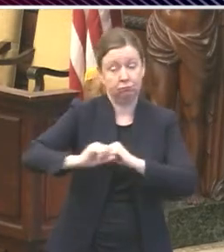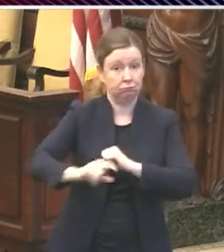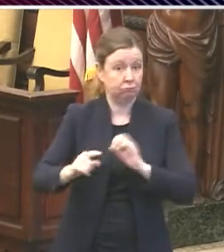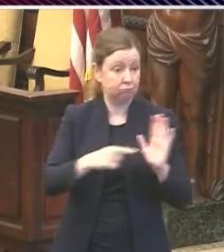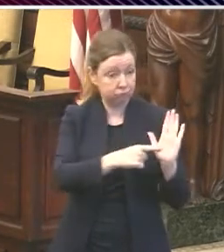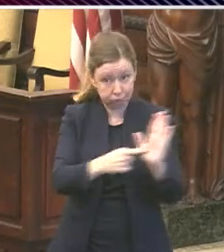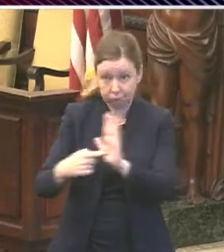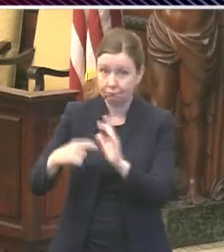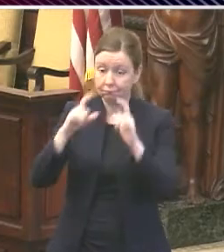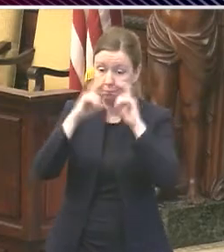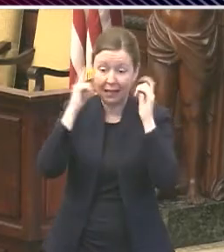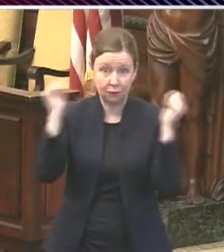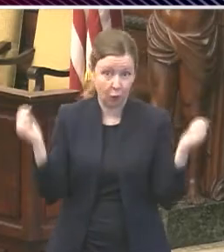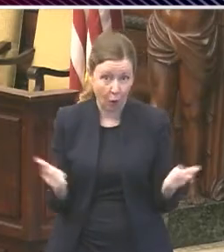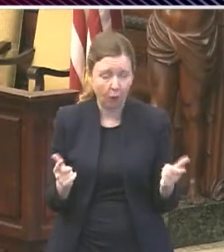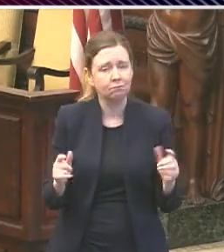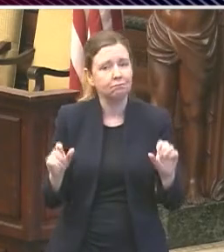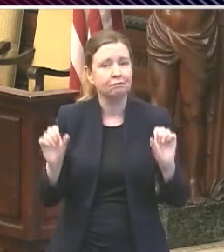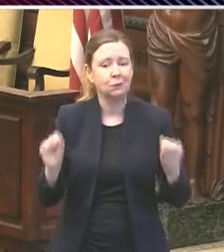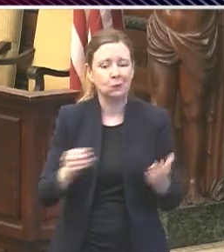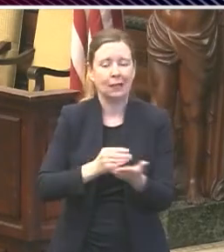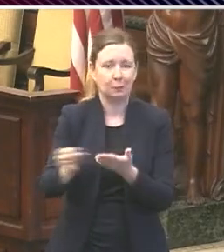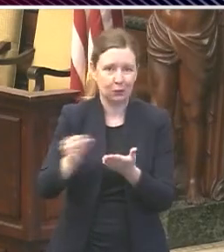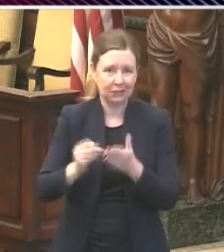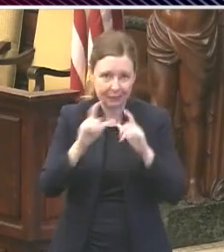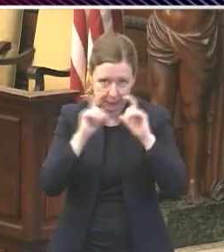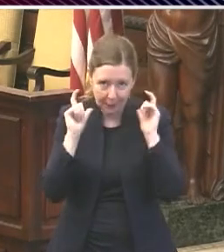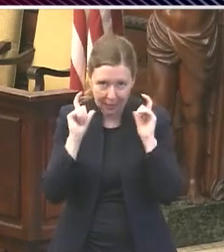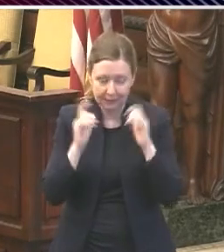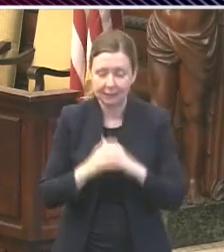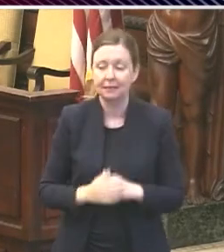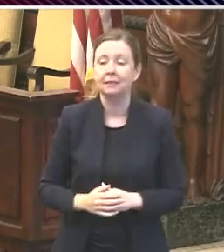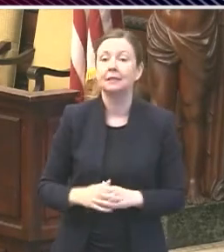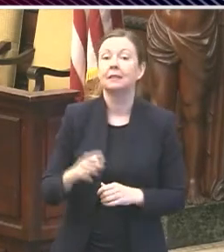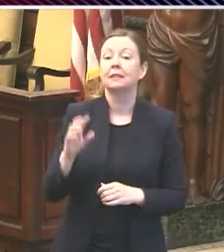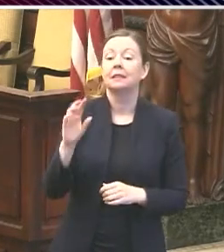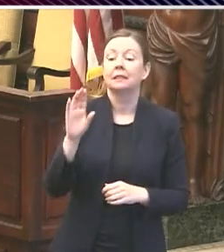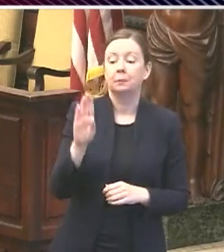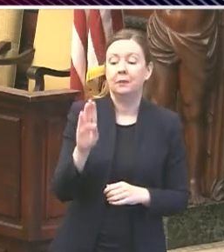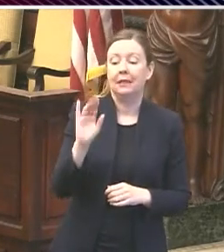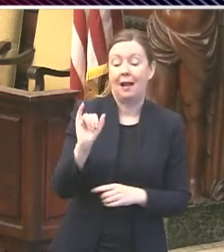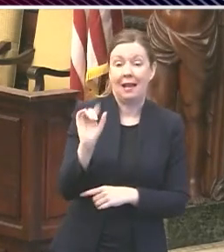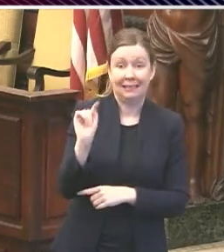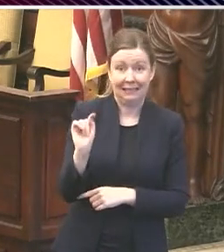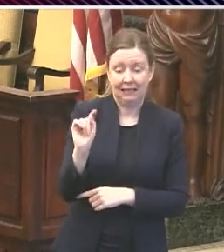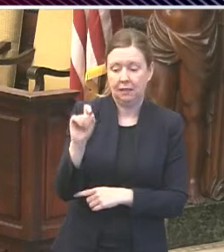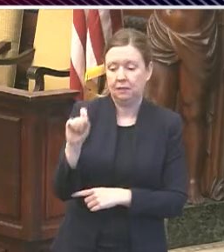of masking up for everyone else, you can purchase these. Just go to